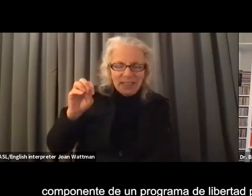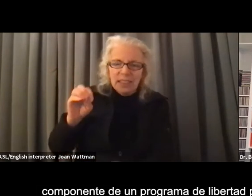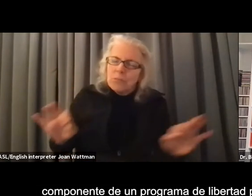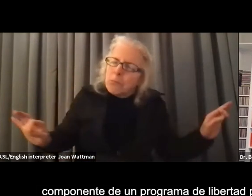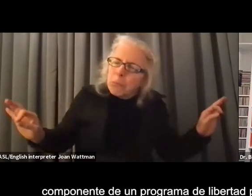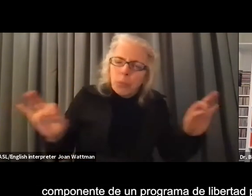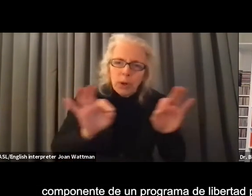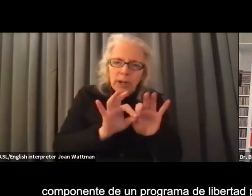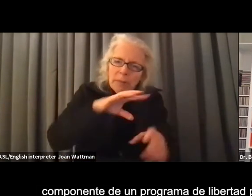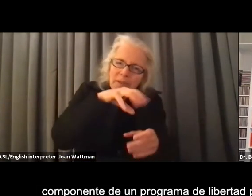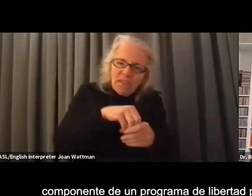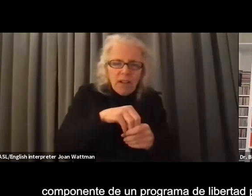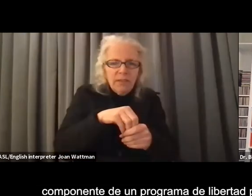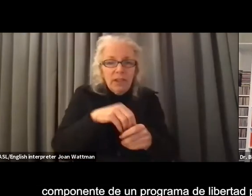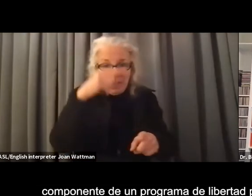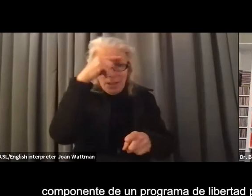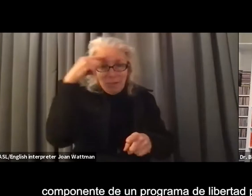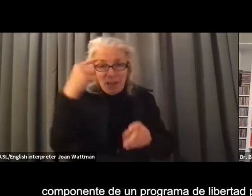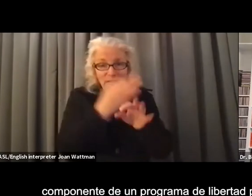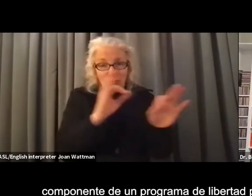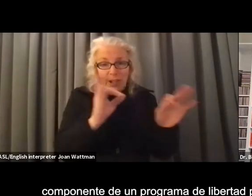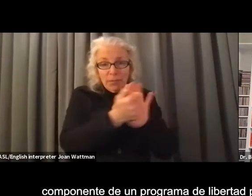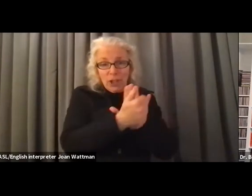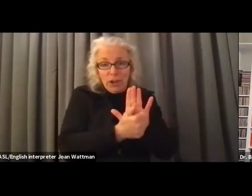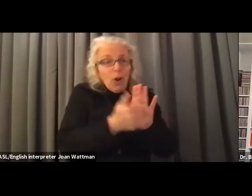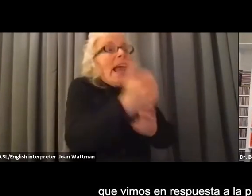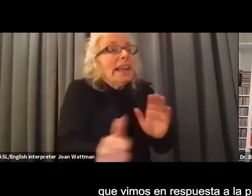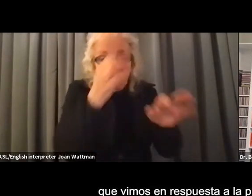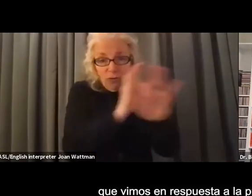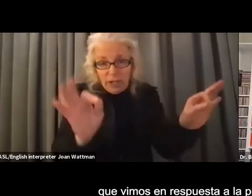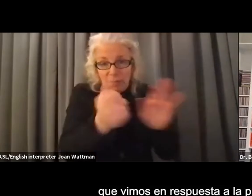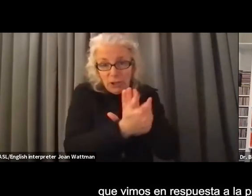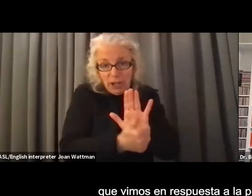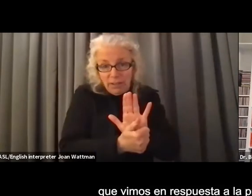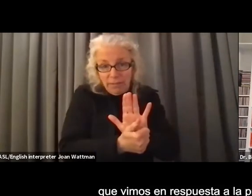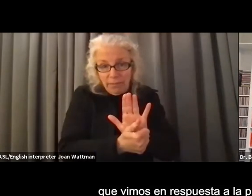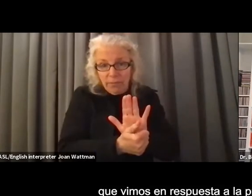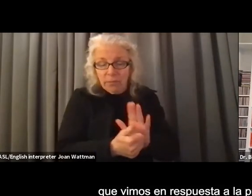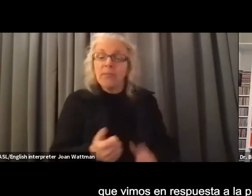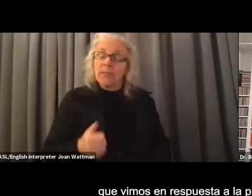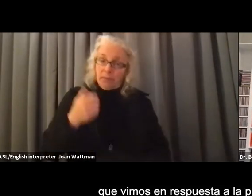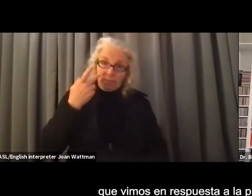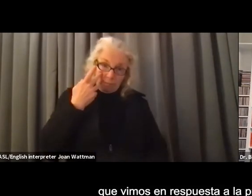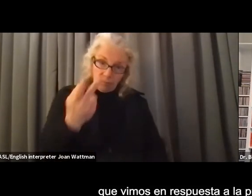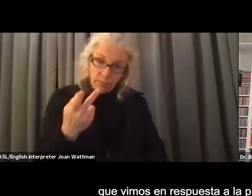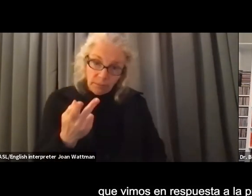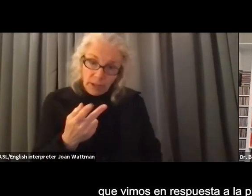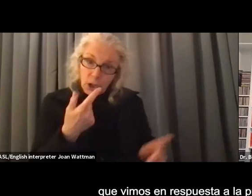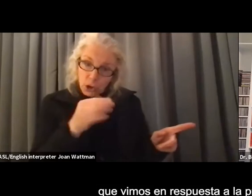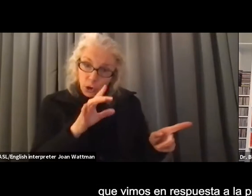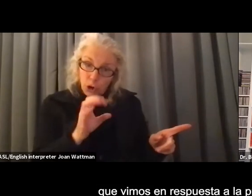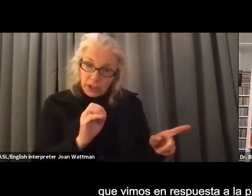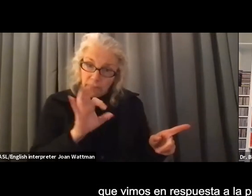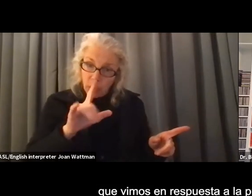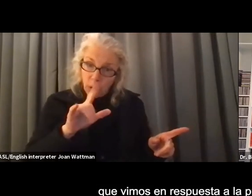component of a Black freedom agenda, for a freedom agenda. We saw in response to George Floyd's